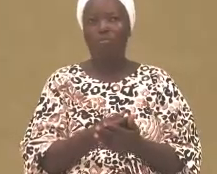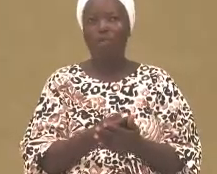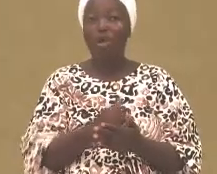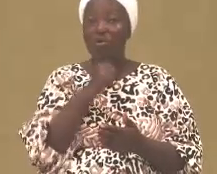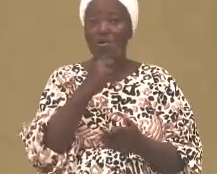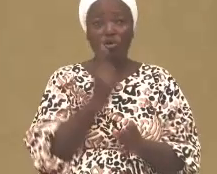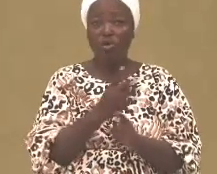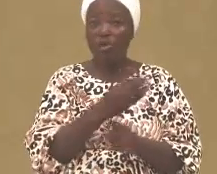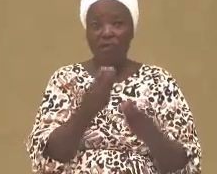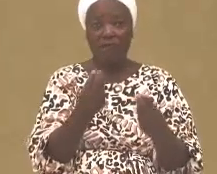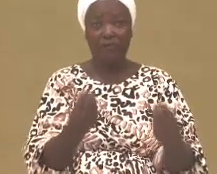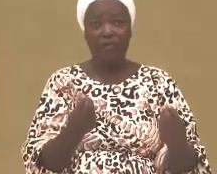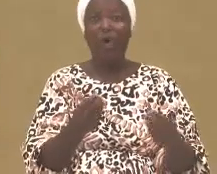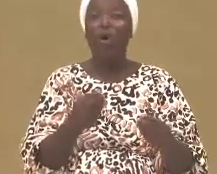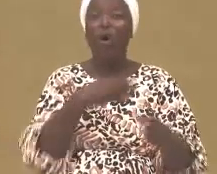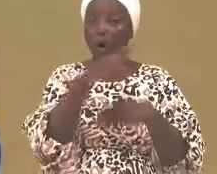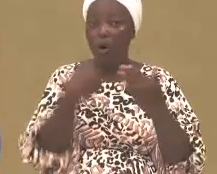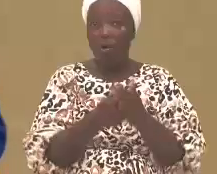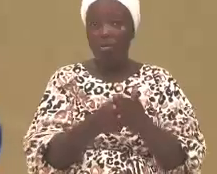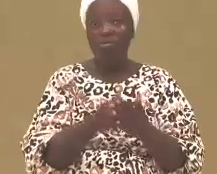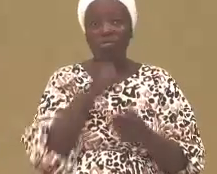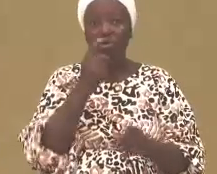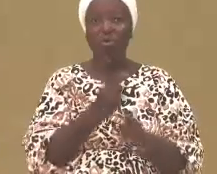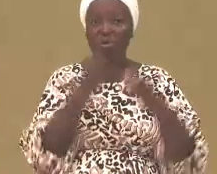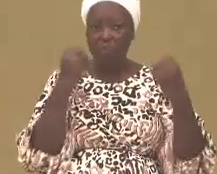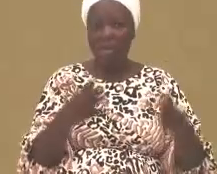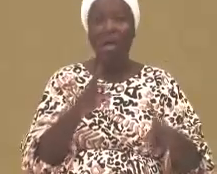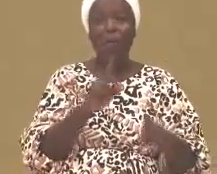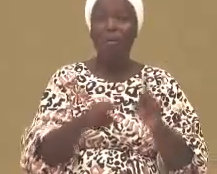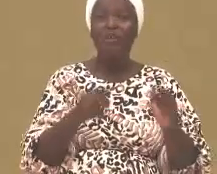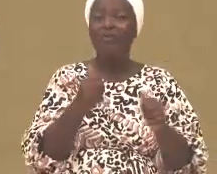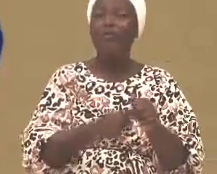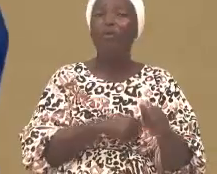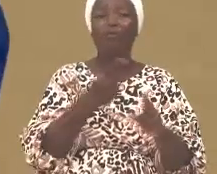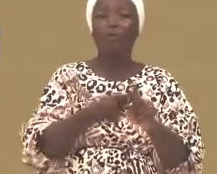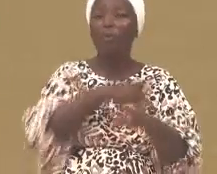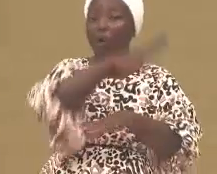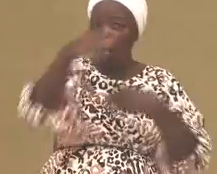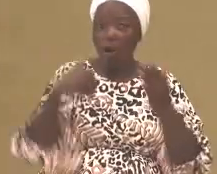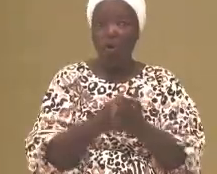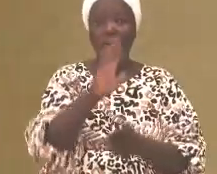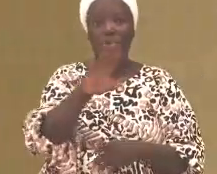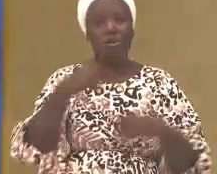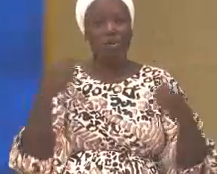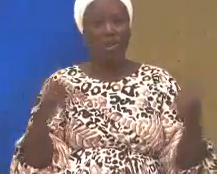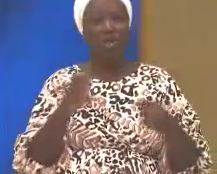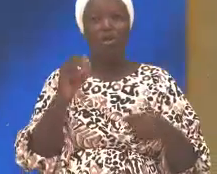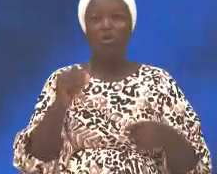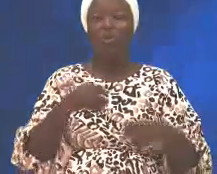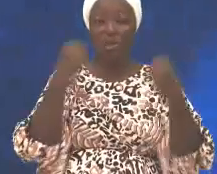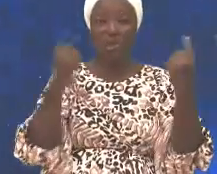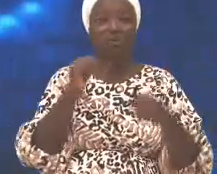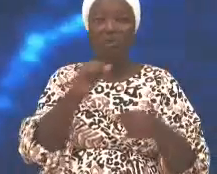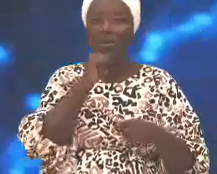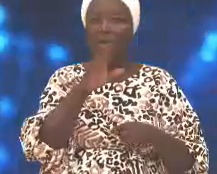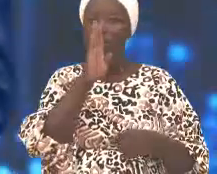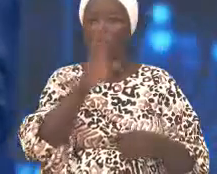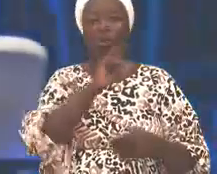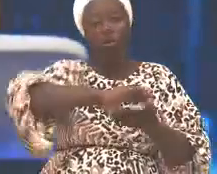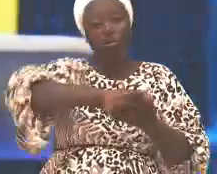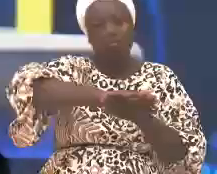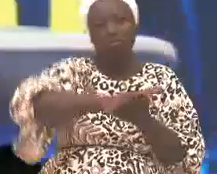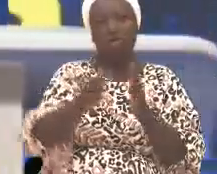few, all. Not just the majority, from all your transgressions, so iniquity shall not be your ruin. Look